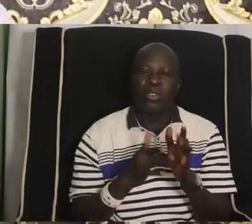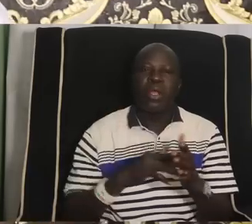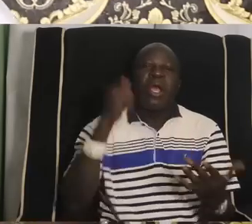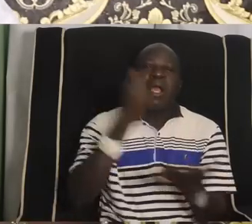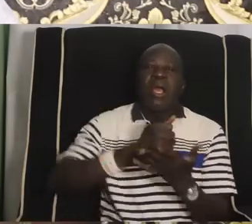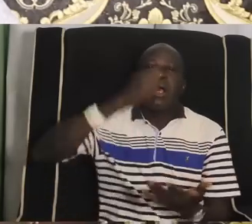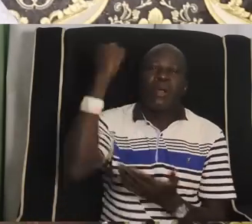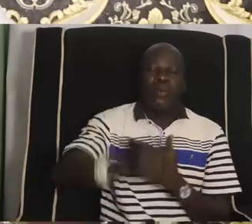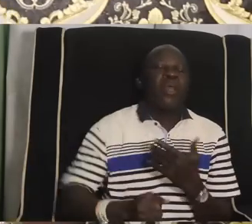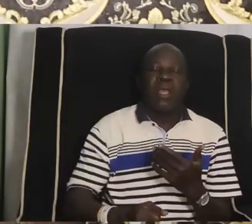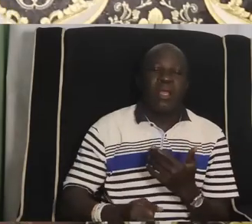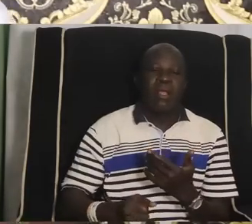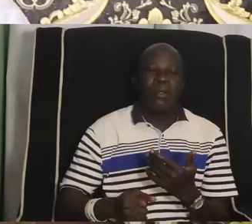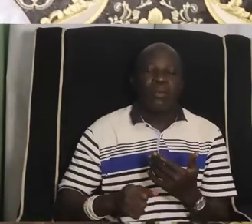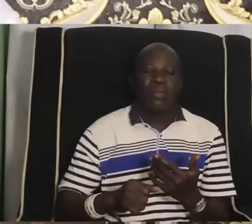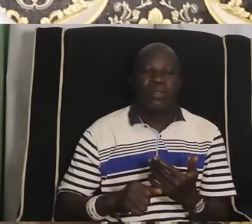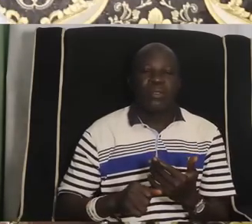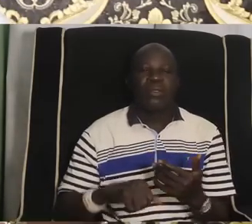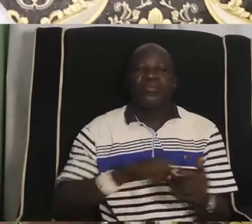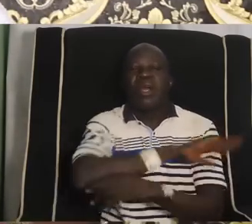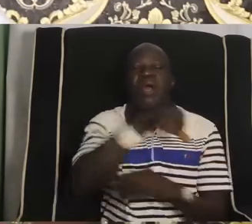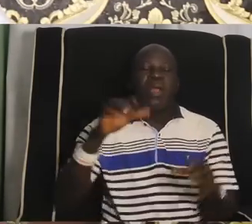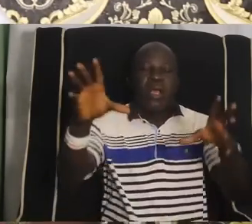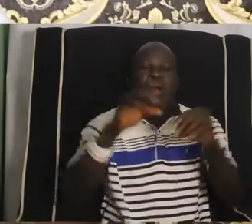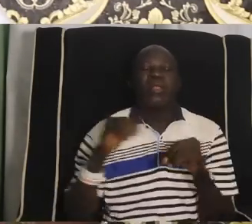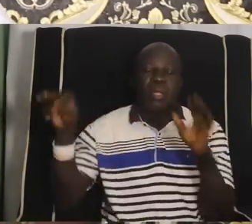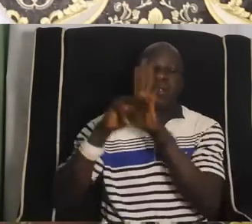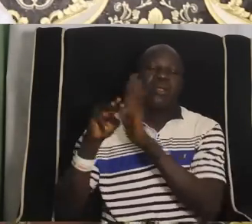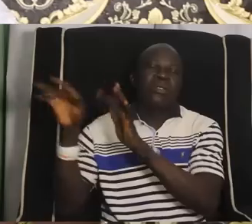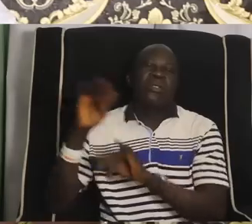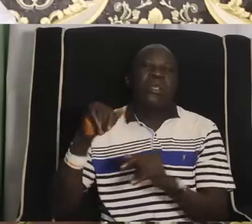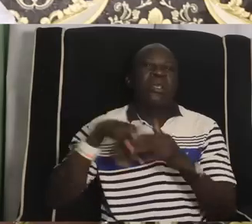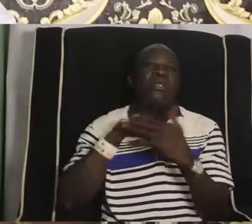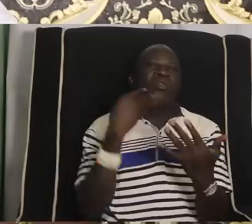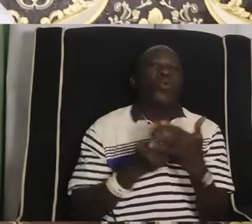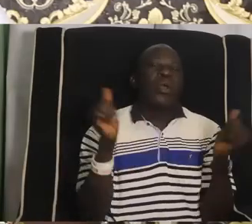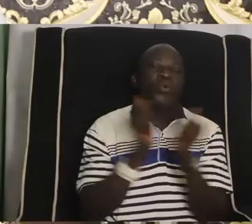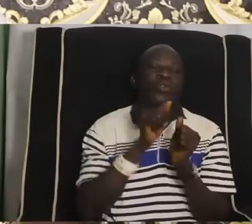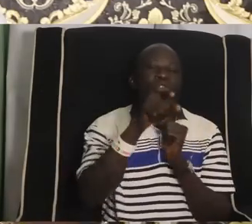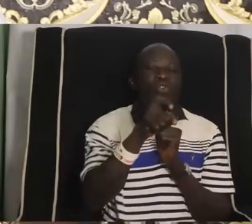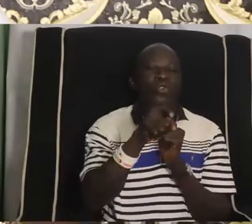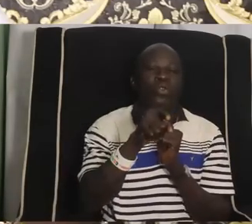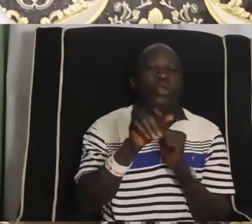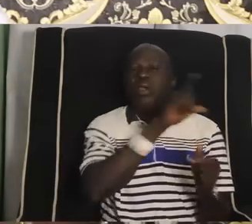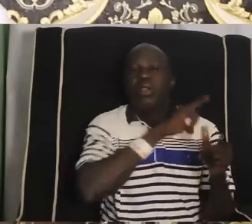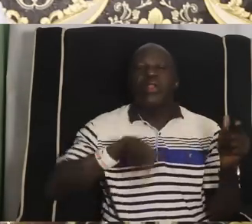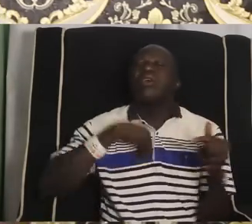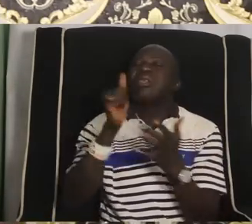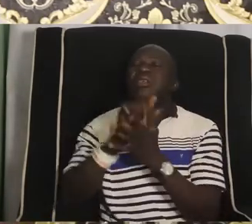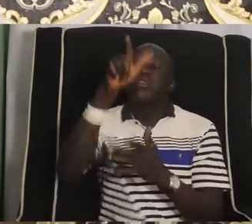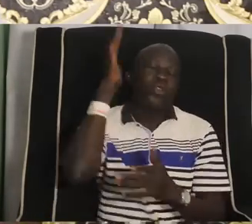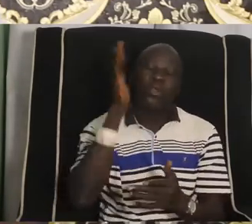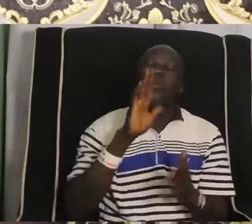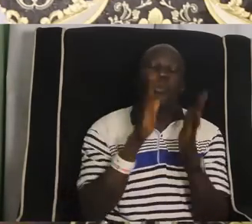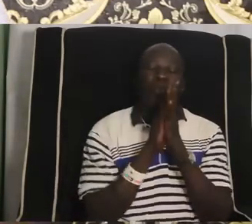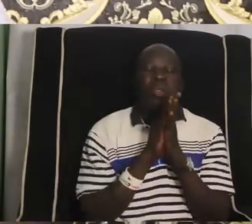nínú ìjọ tó lòun pèsè fún. There is nobody in the church that God has not given one assignment to. Àyàfi tó bá ṣiṣẹ́ tiẹ̀. Or else if you are not doing yours. Tètè múra